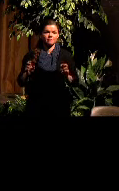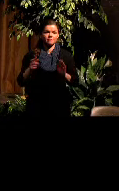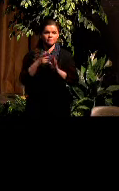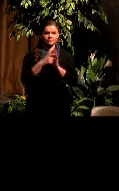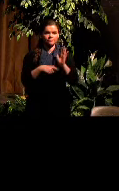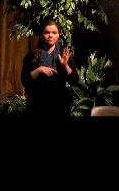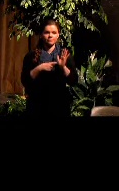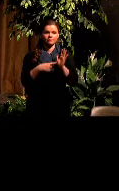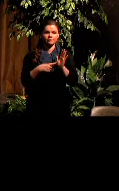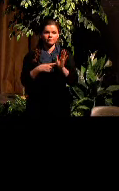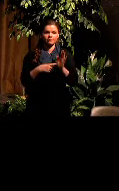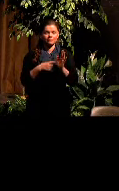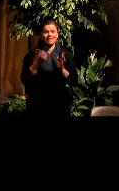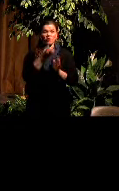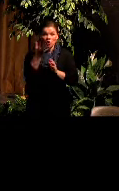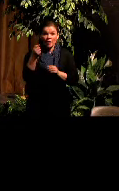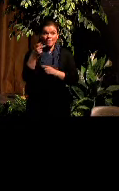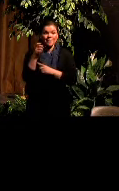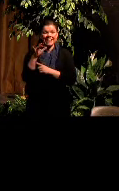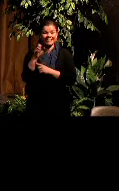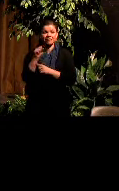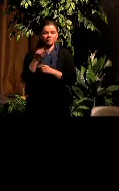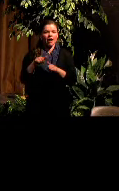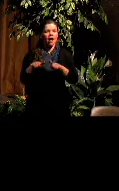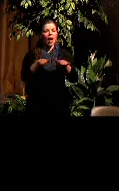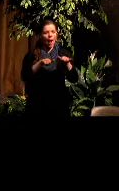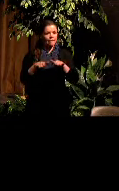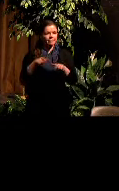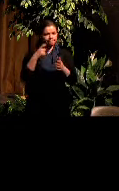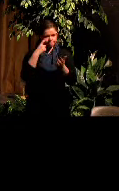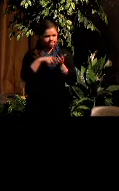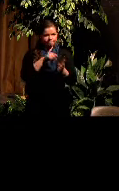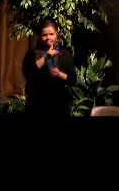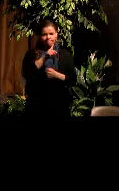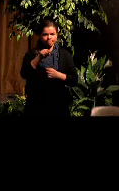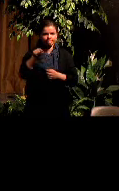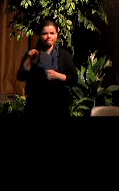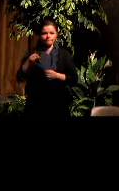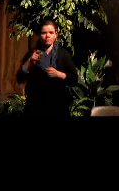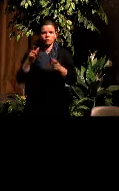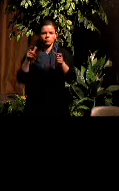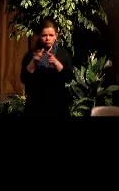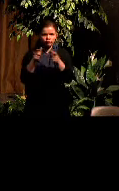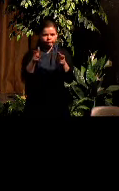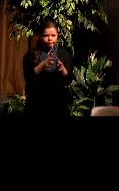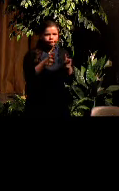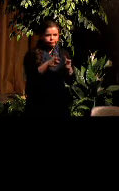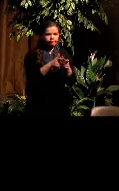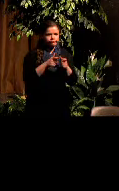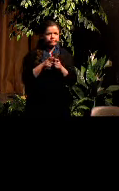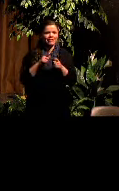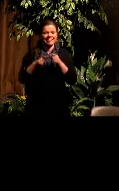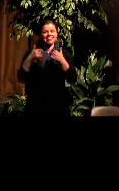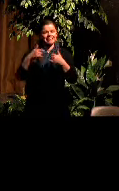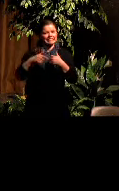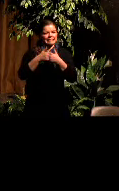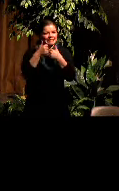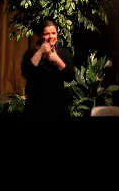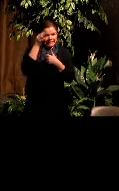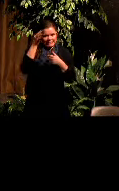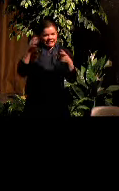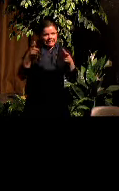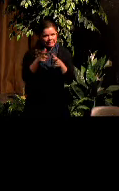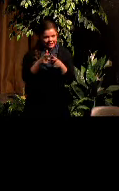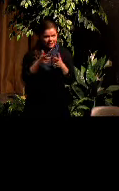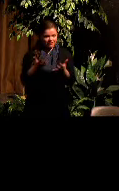terns and other species that are more water dependent around the Great Lakes that are in trouble, not just for things happening there, but also